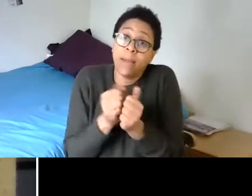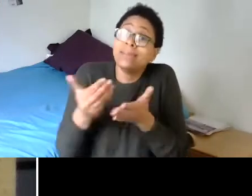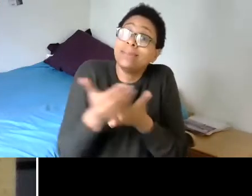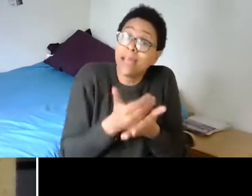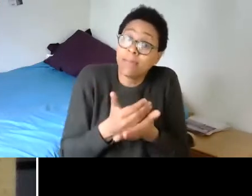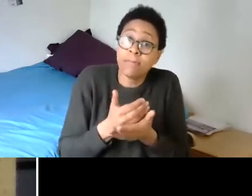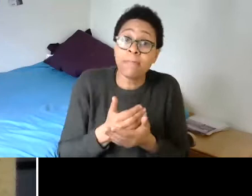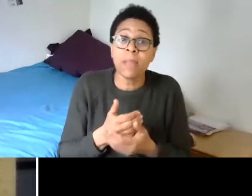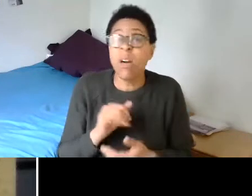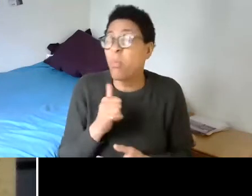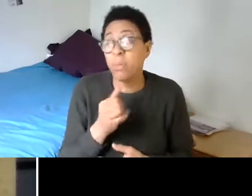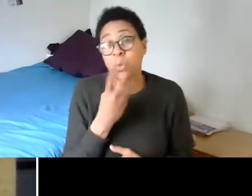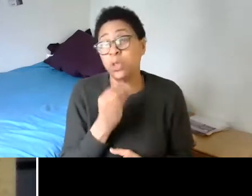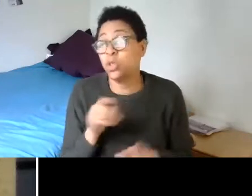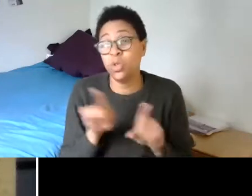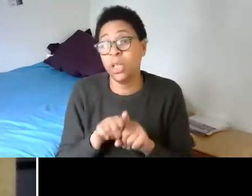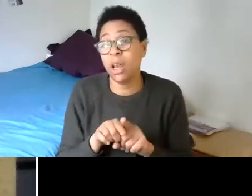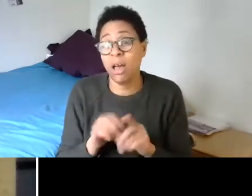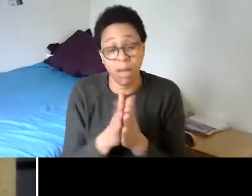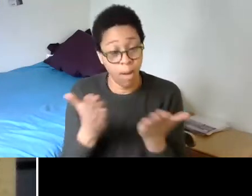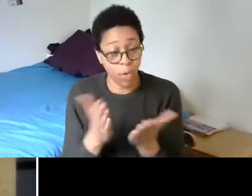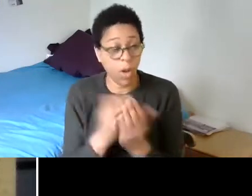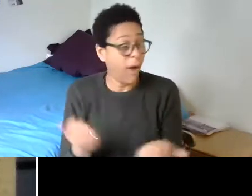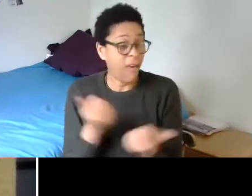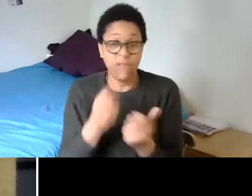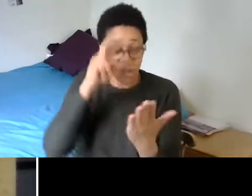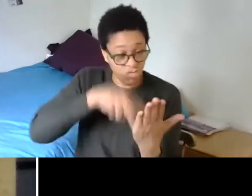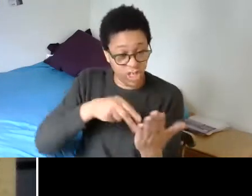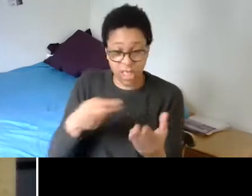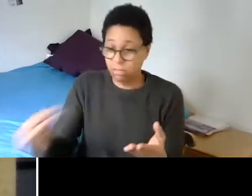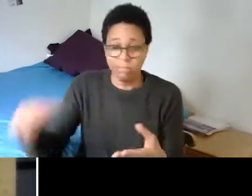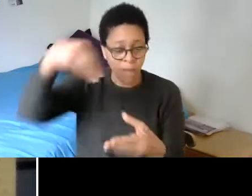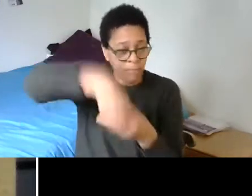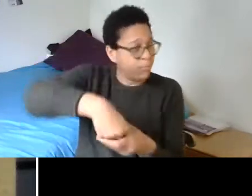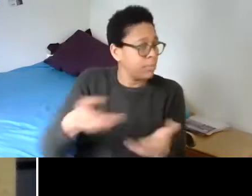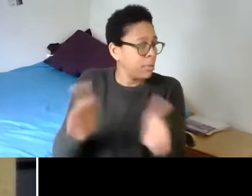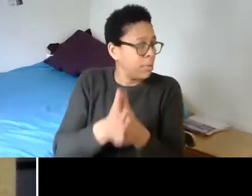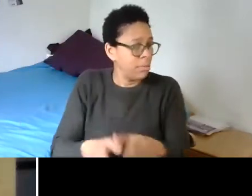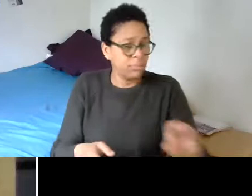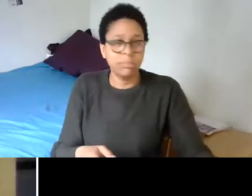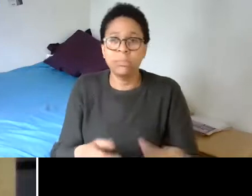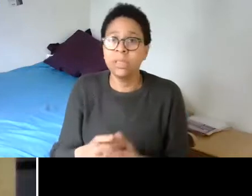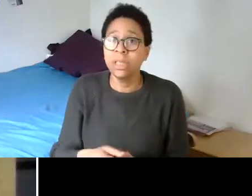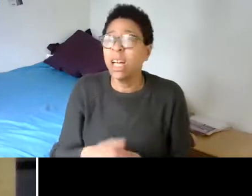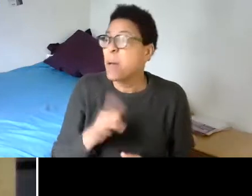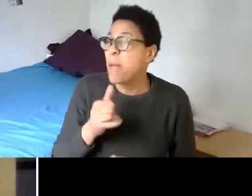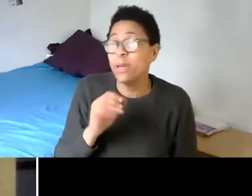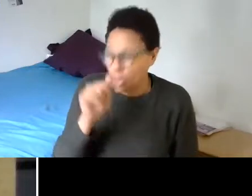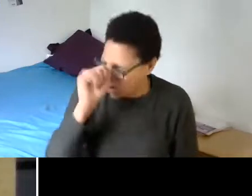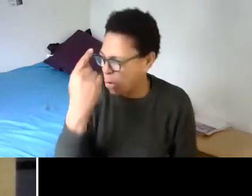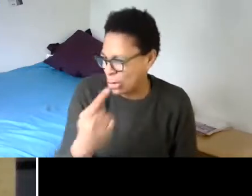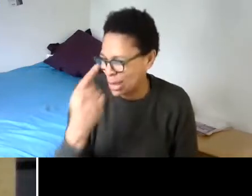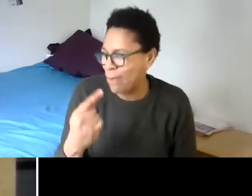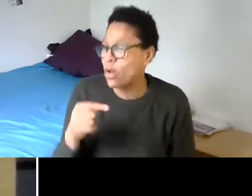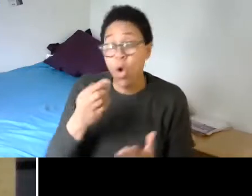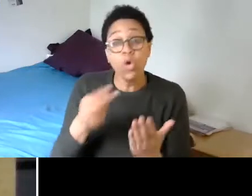being used as a bookmark. I'm sure you're very much like me. There'll be plenty of books where you've just got random receipts, random train